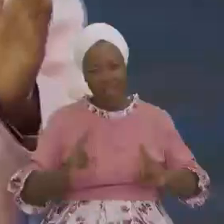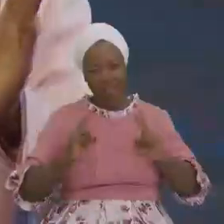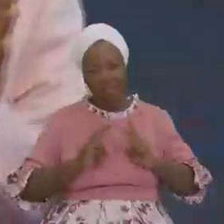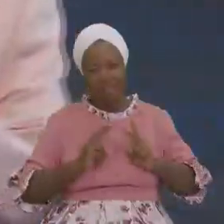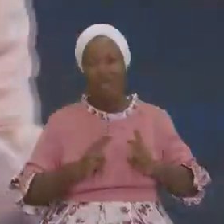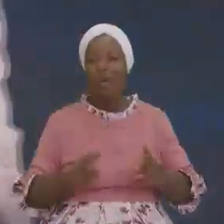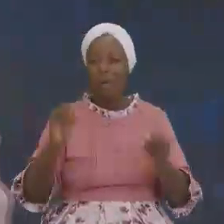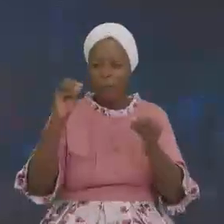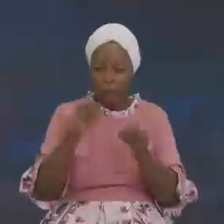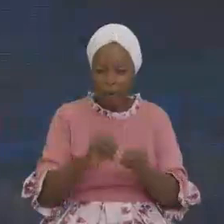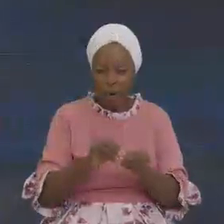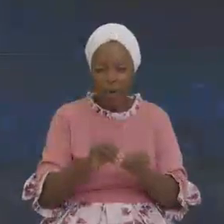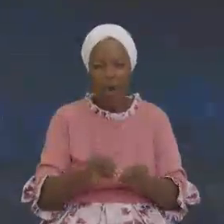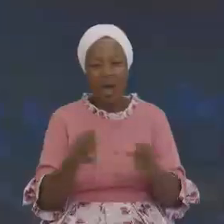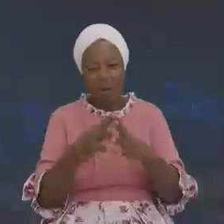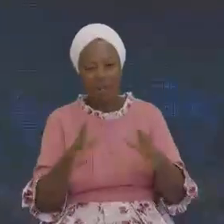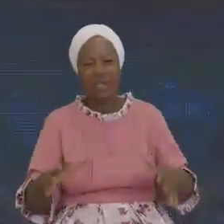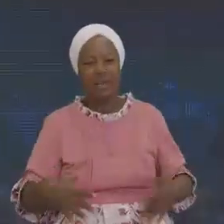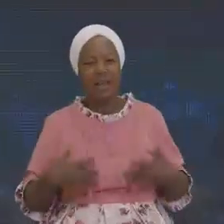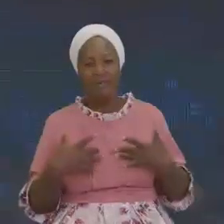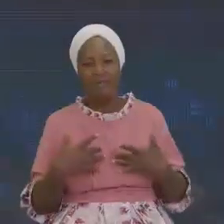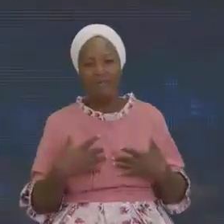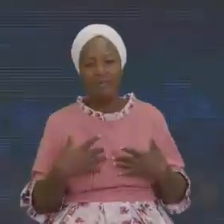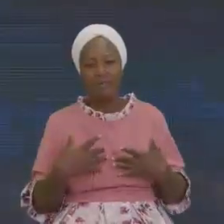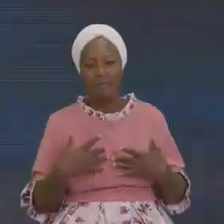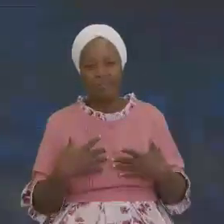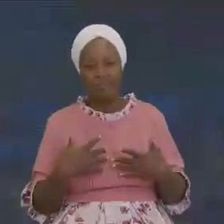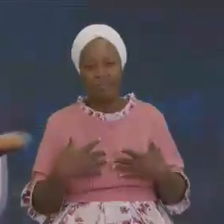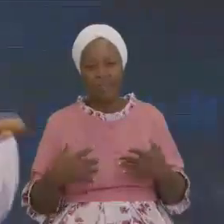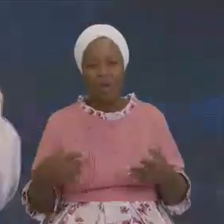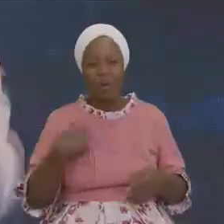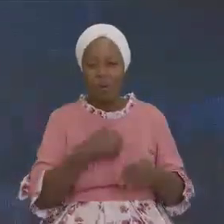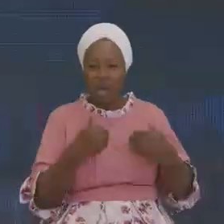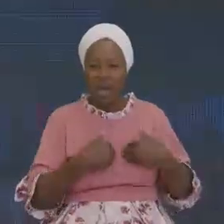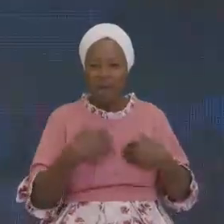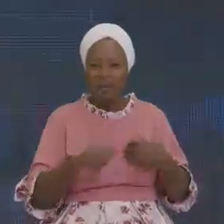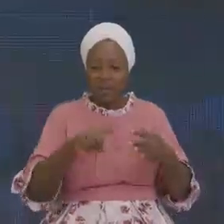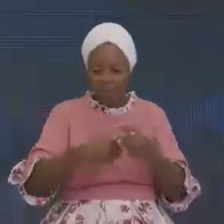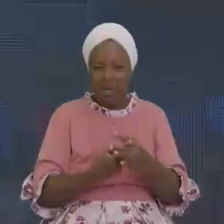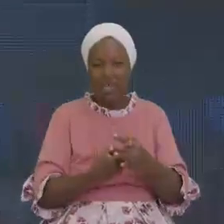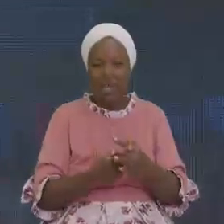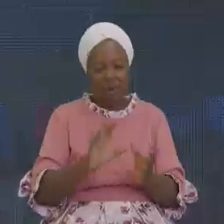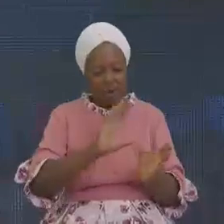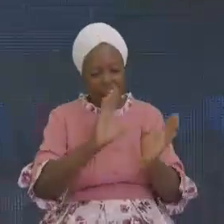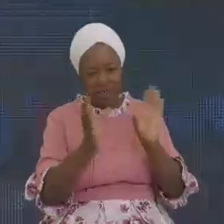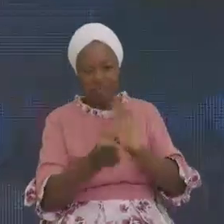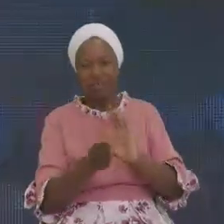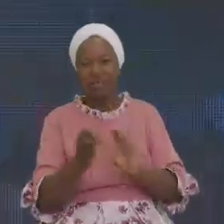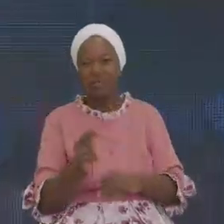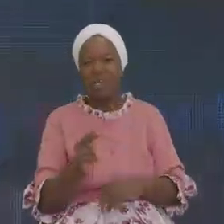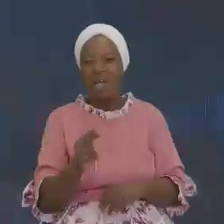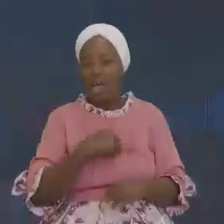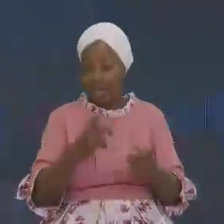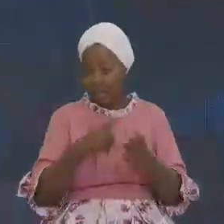More abundant life. We have the initial conversion, and then